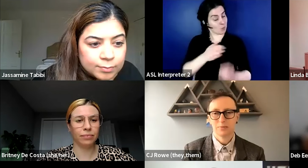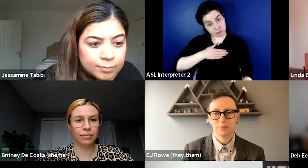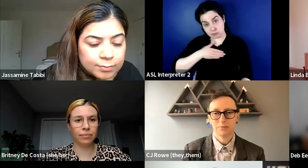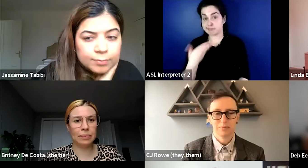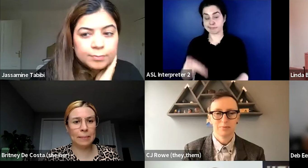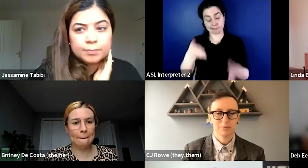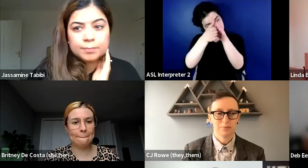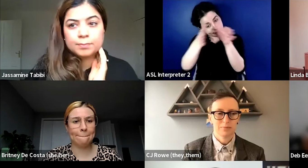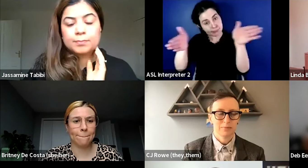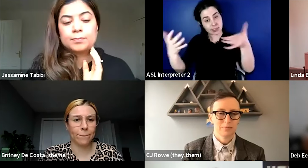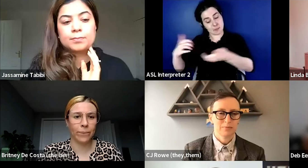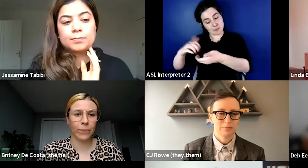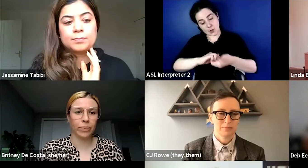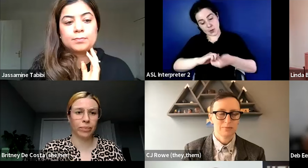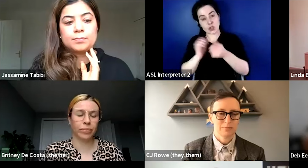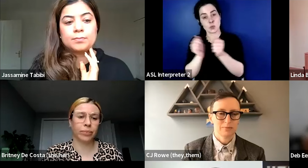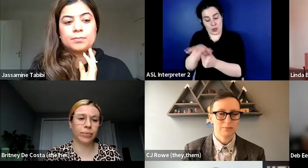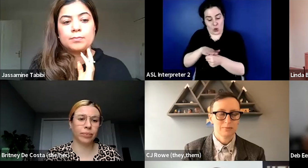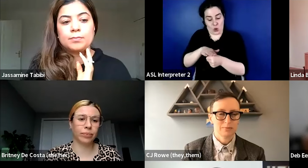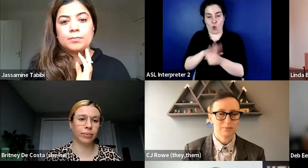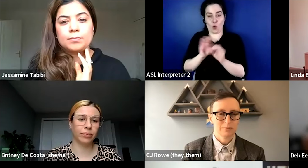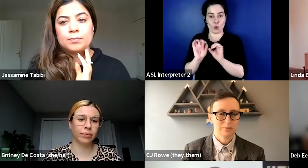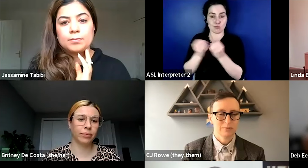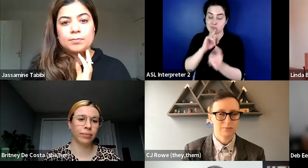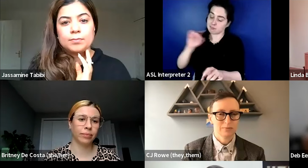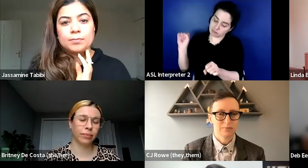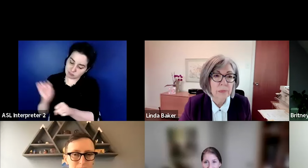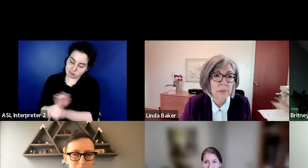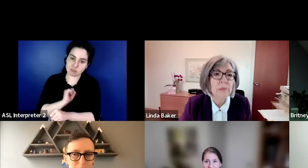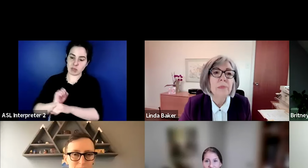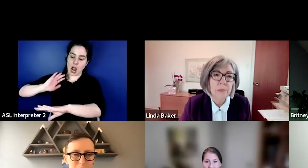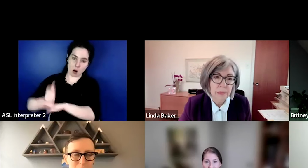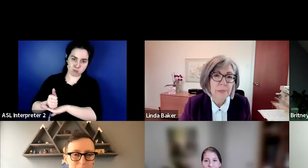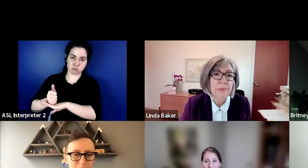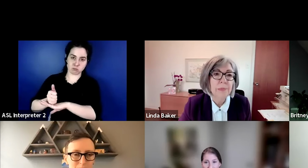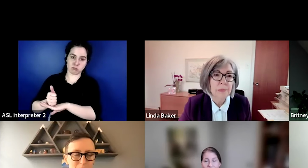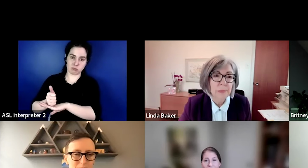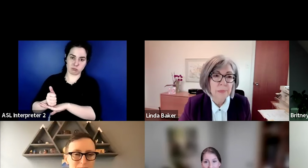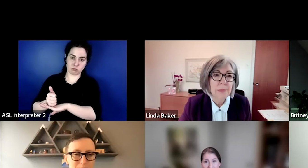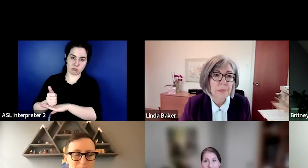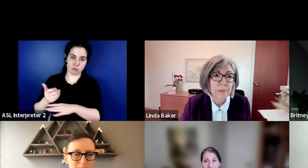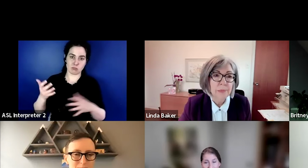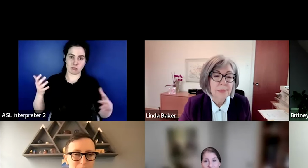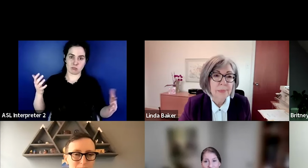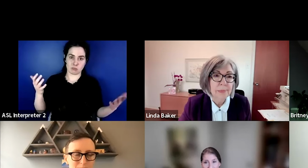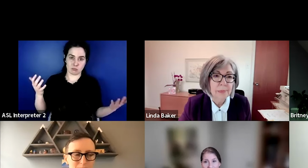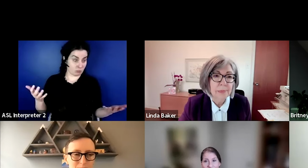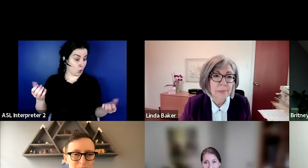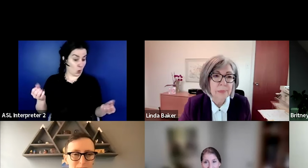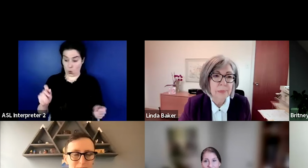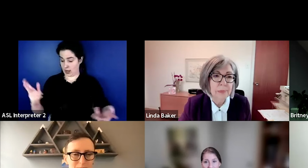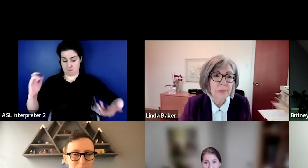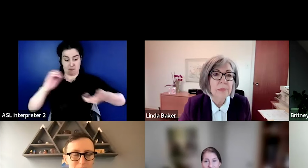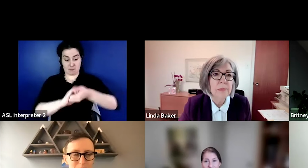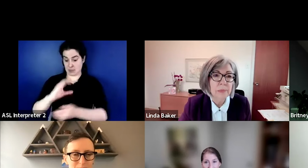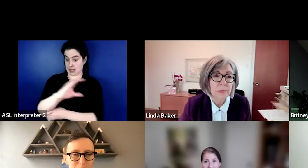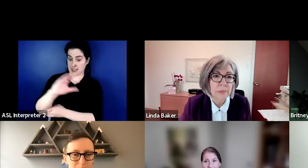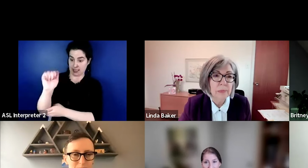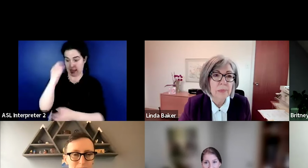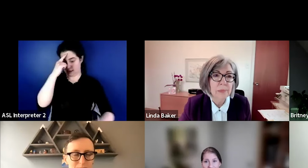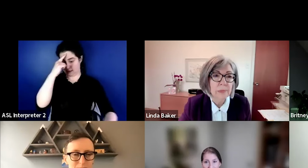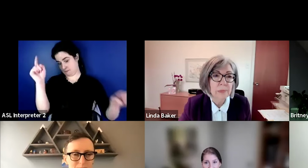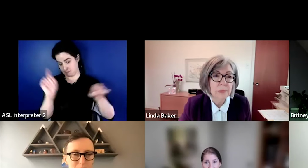partnerships with local organizations that are actually set in stone. So actually like, okay, we're gonna have a collaborative agreement so that